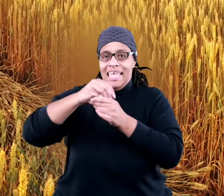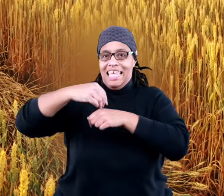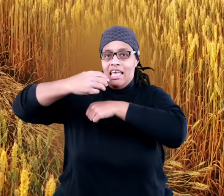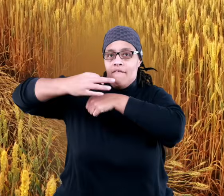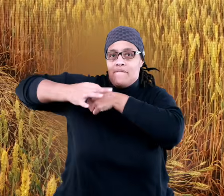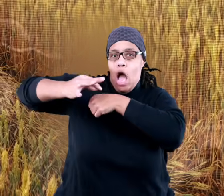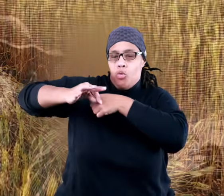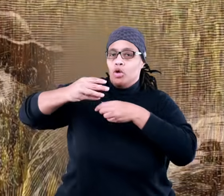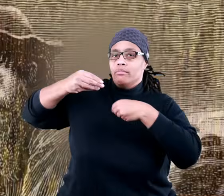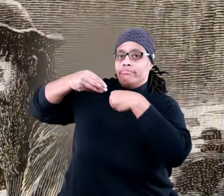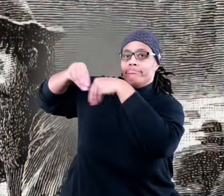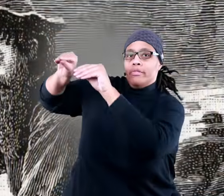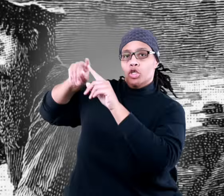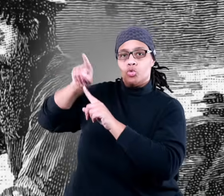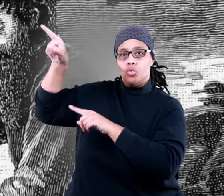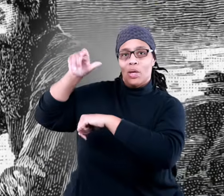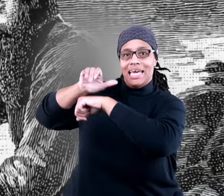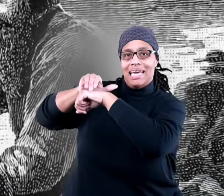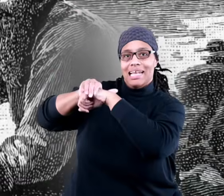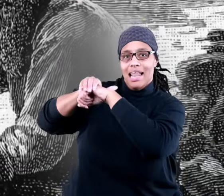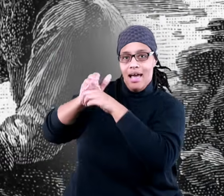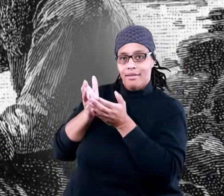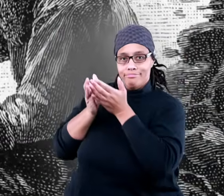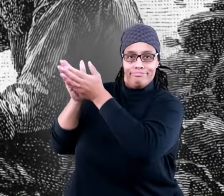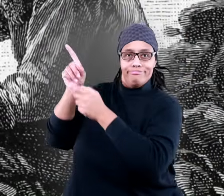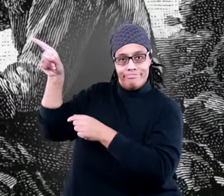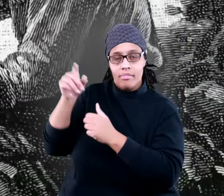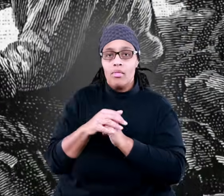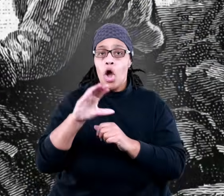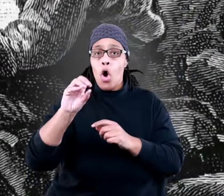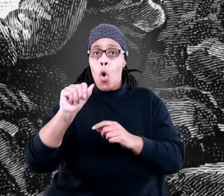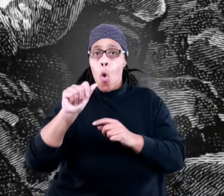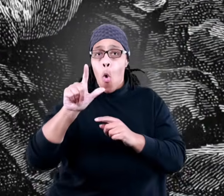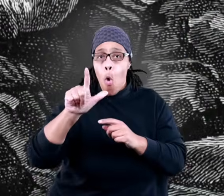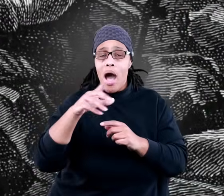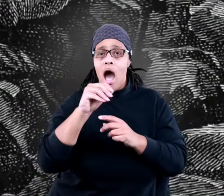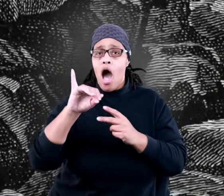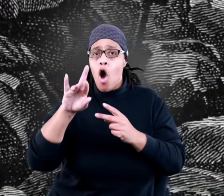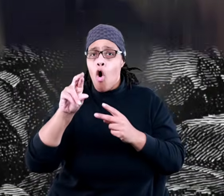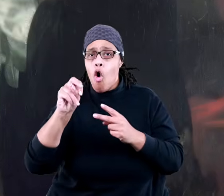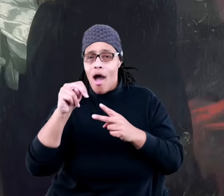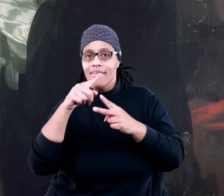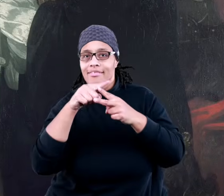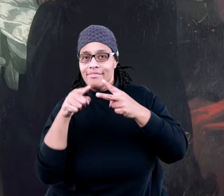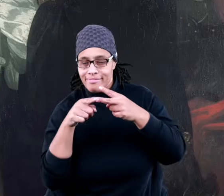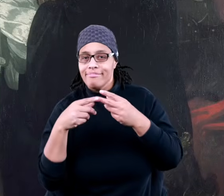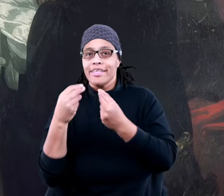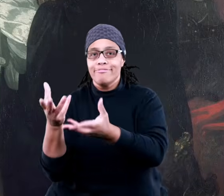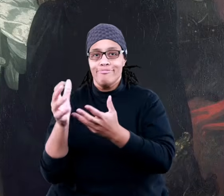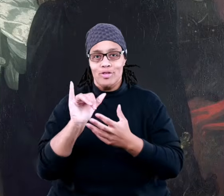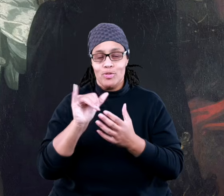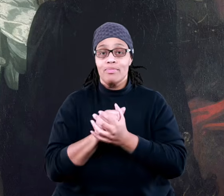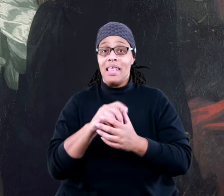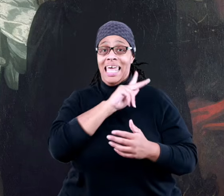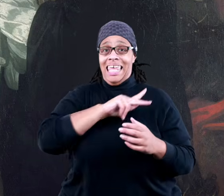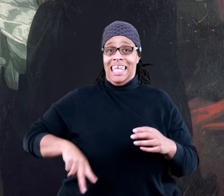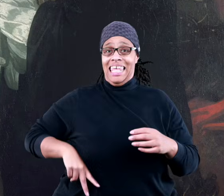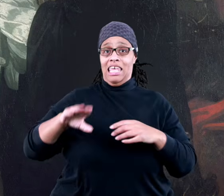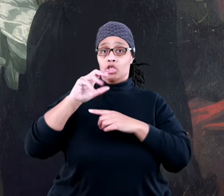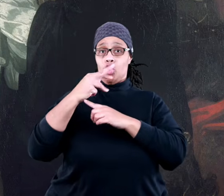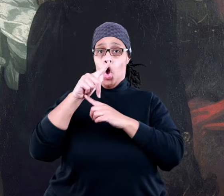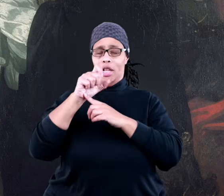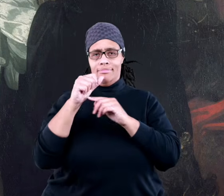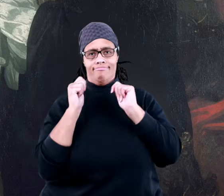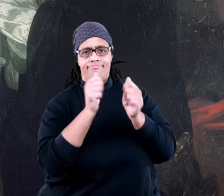and shipped to England. These colonies also provided coal and iron ore. King Charles gave a large land